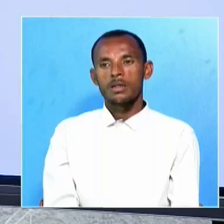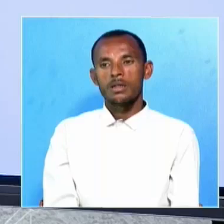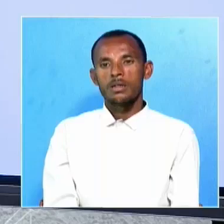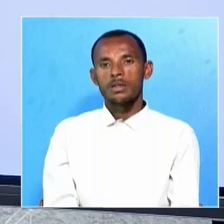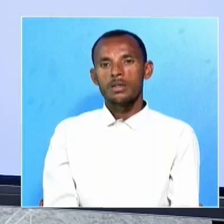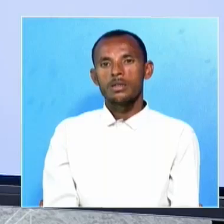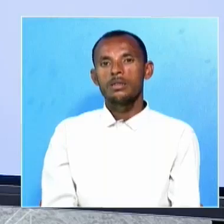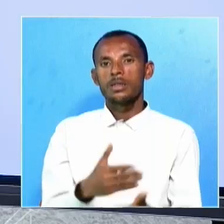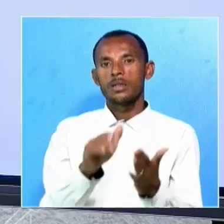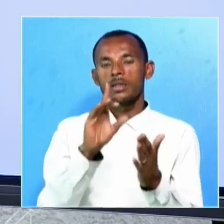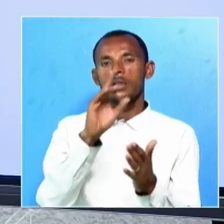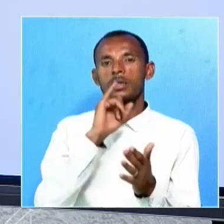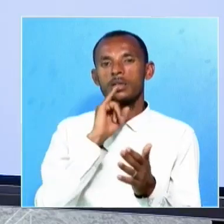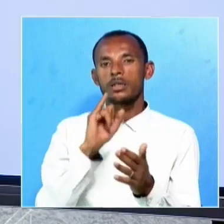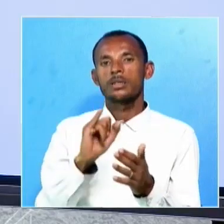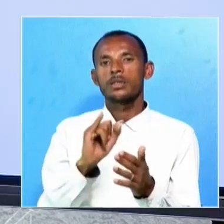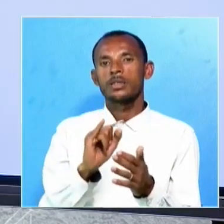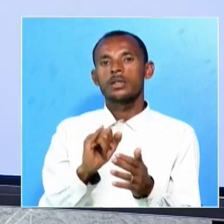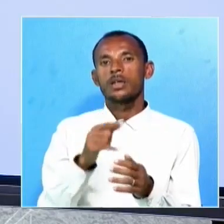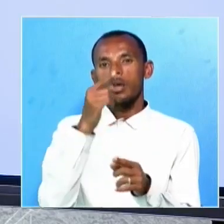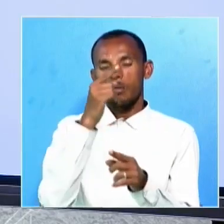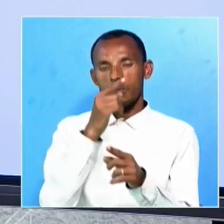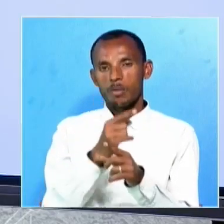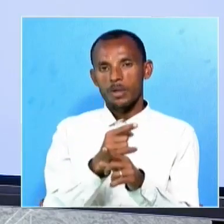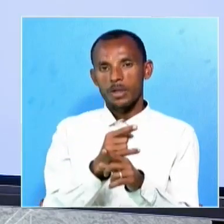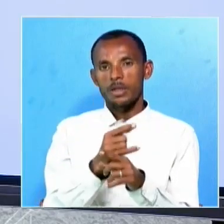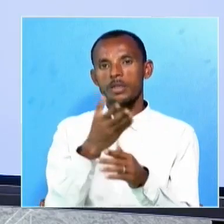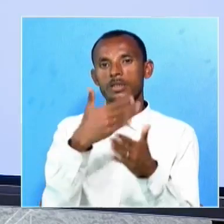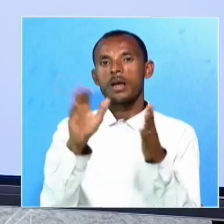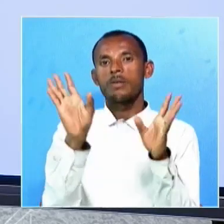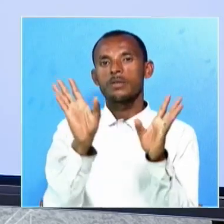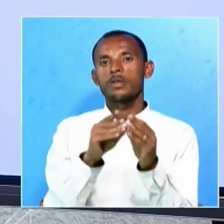is a proper subset of set A.